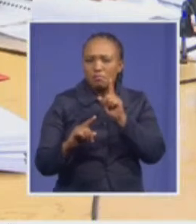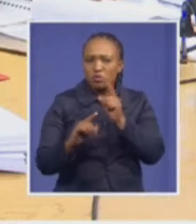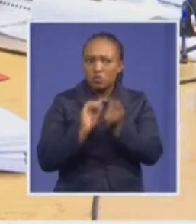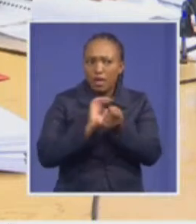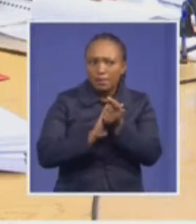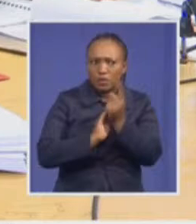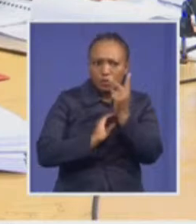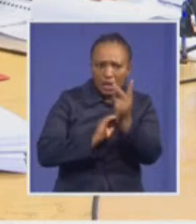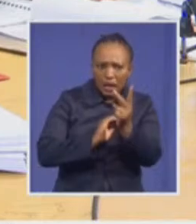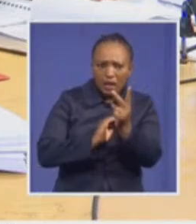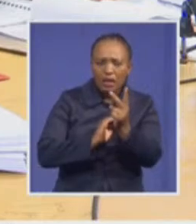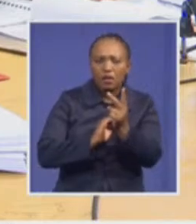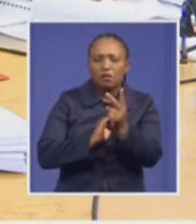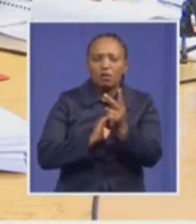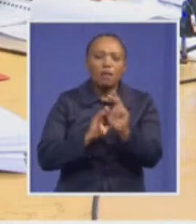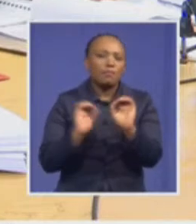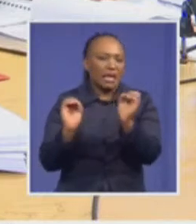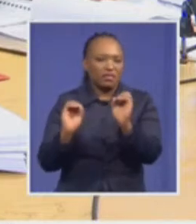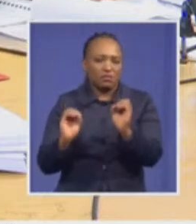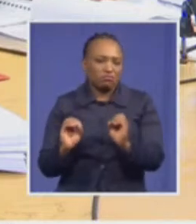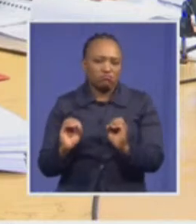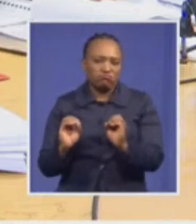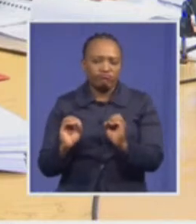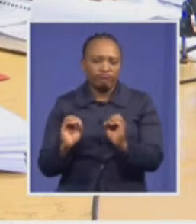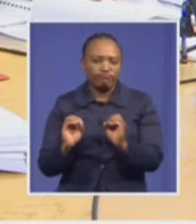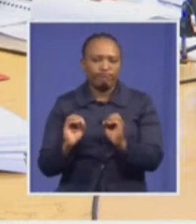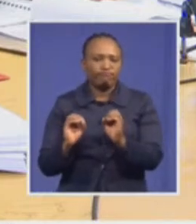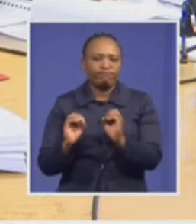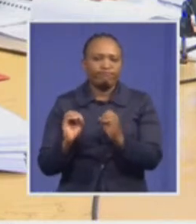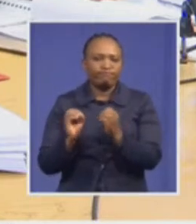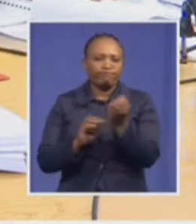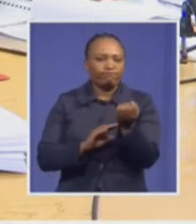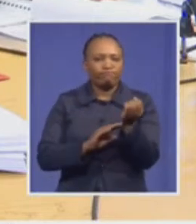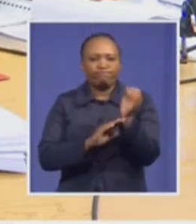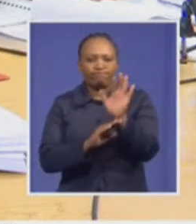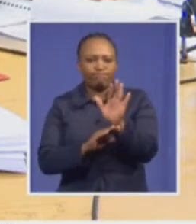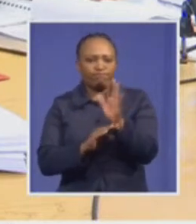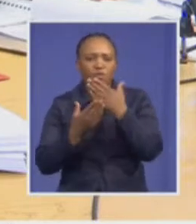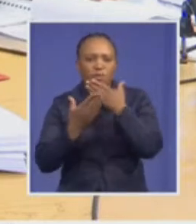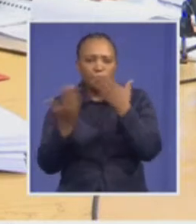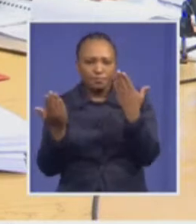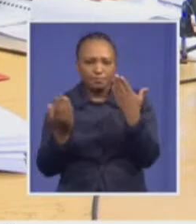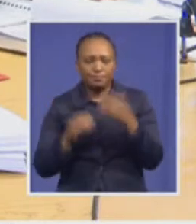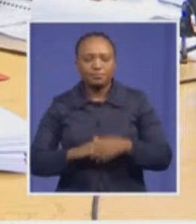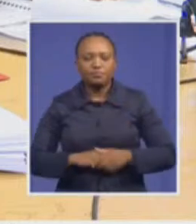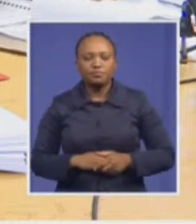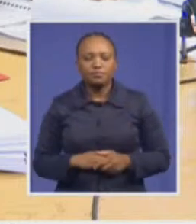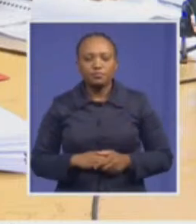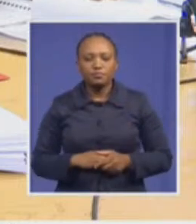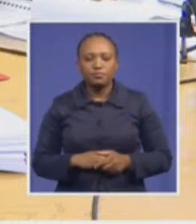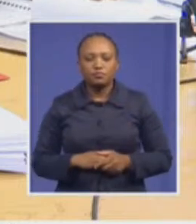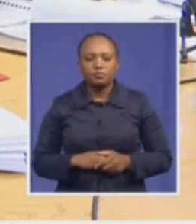that indicates this would have been repeated. Now, whilst all of this is happening,